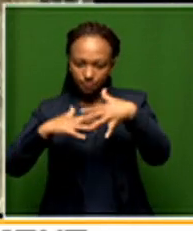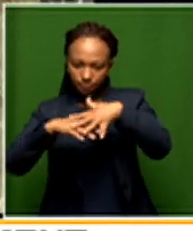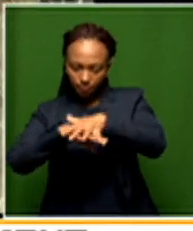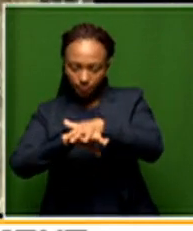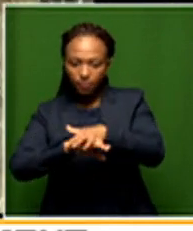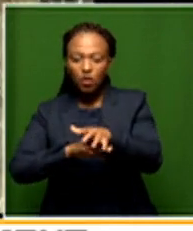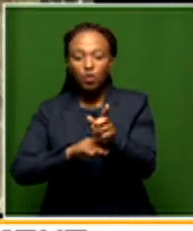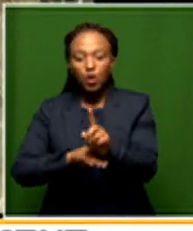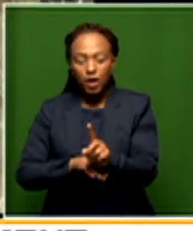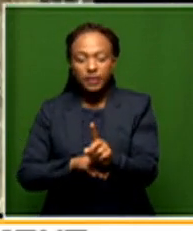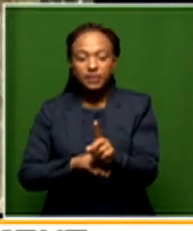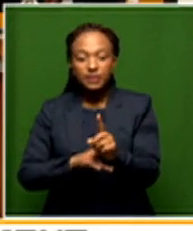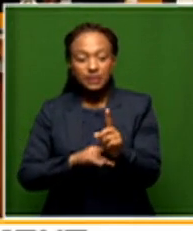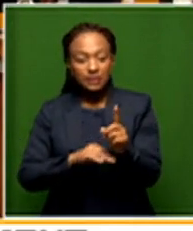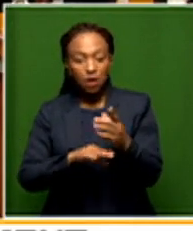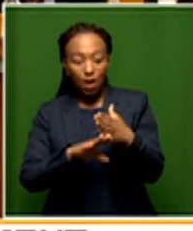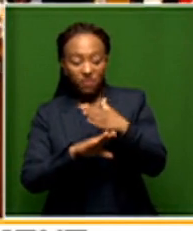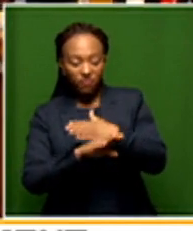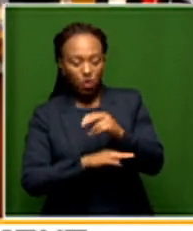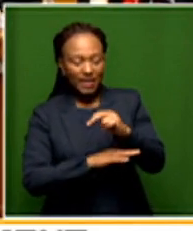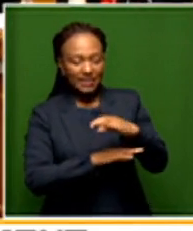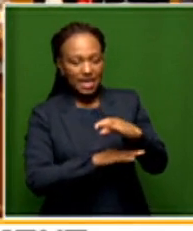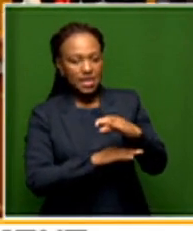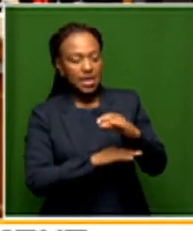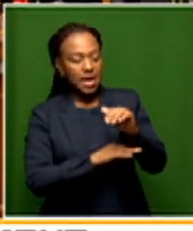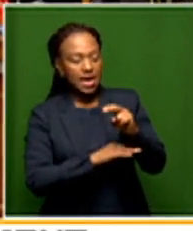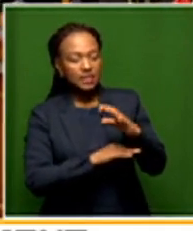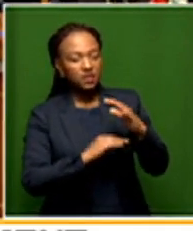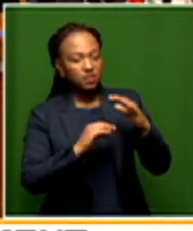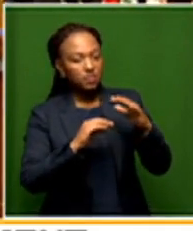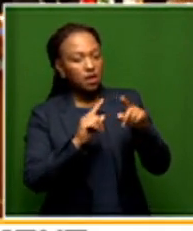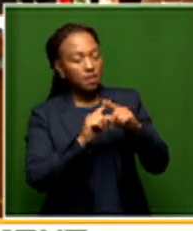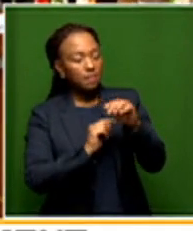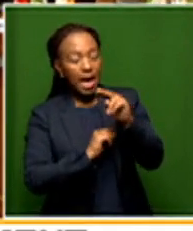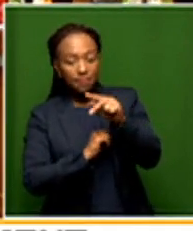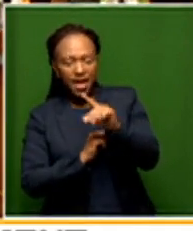the resolution that was made by the NPA.